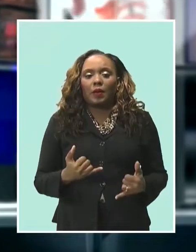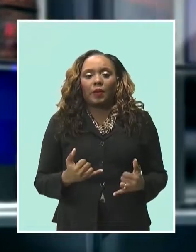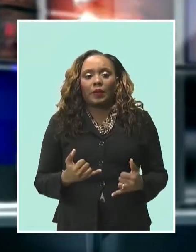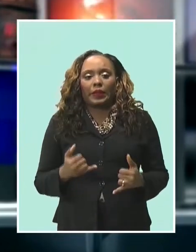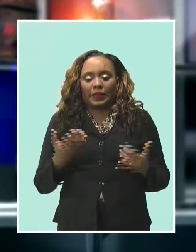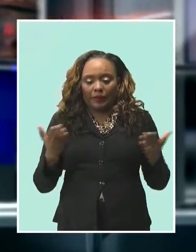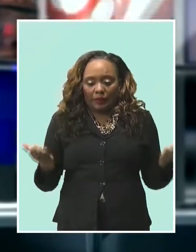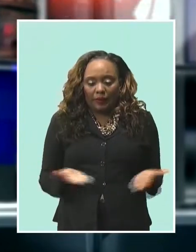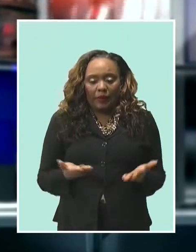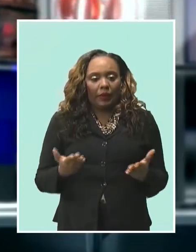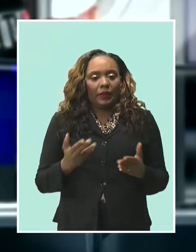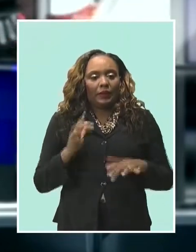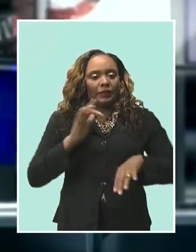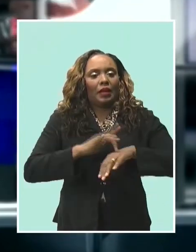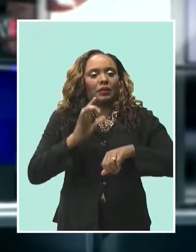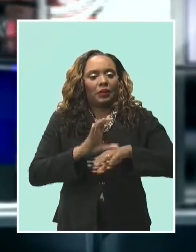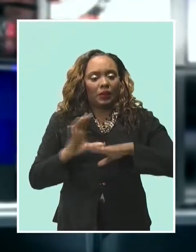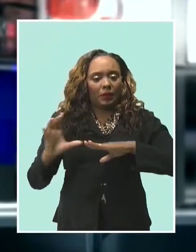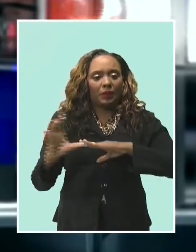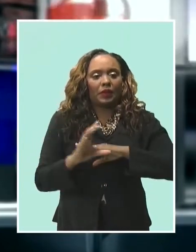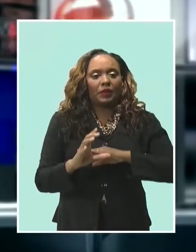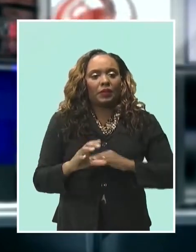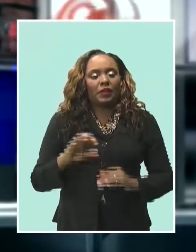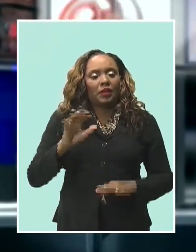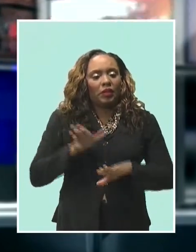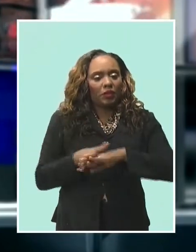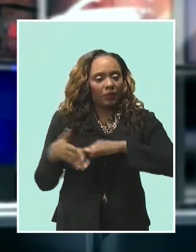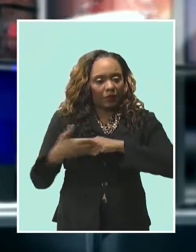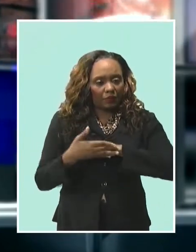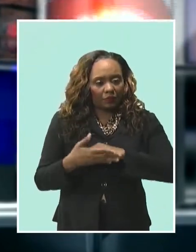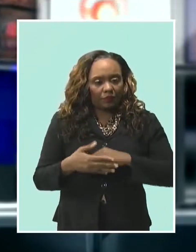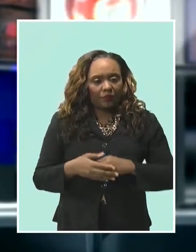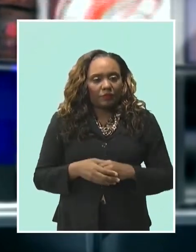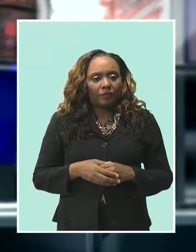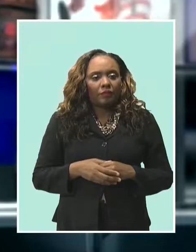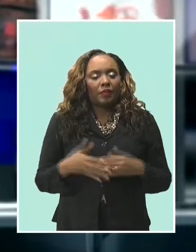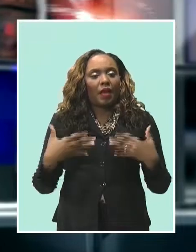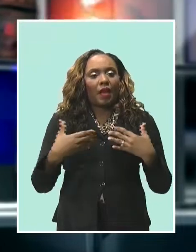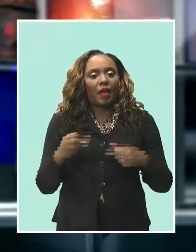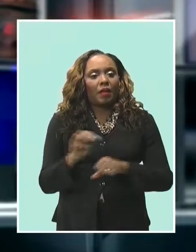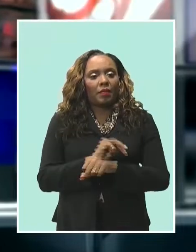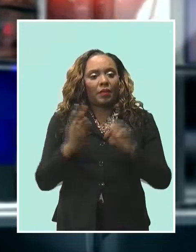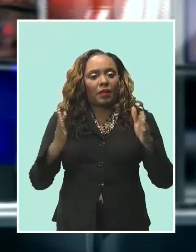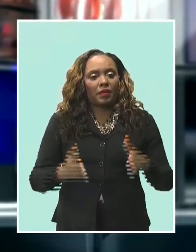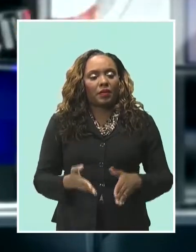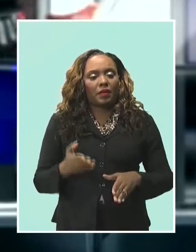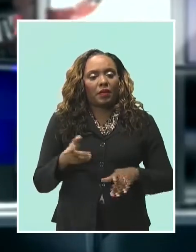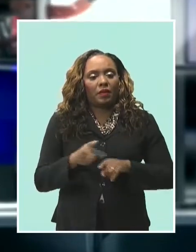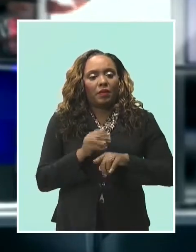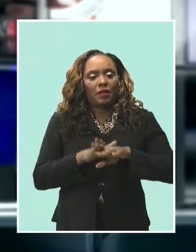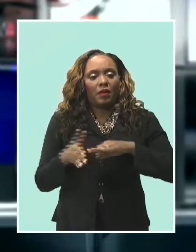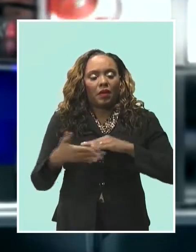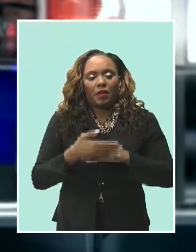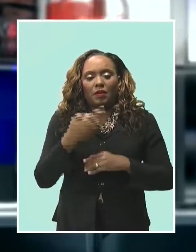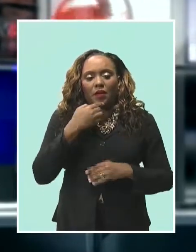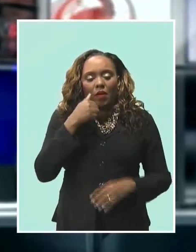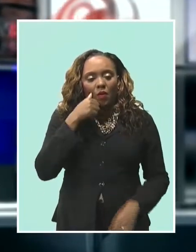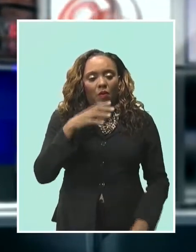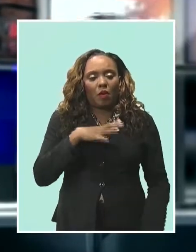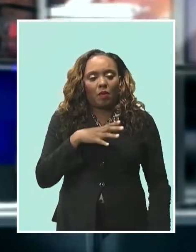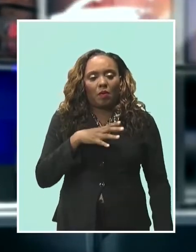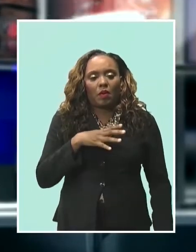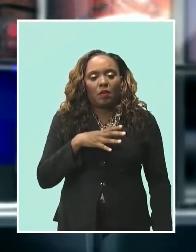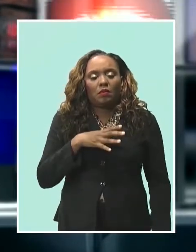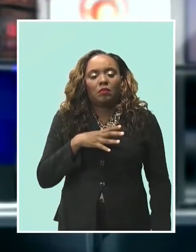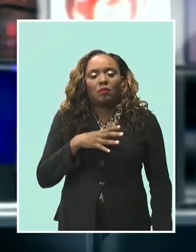first case of the virus. Health Minister Dr. Christopher Tufton told a news conference this afternoon the unidentified woman had returned from the